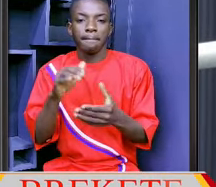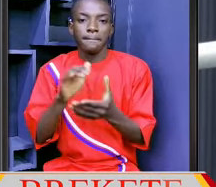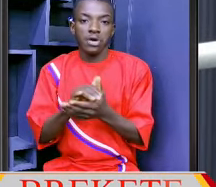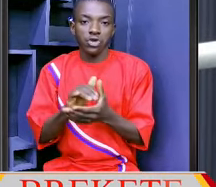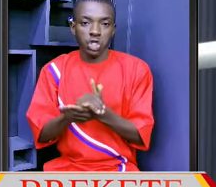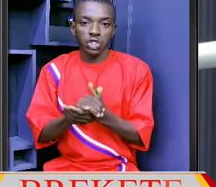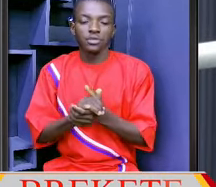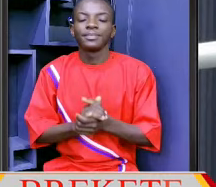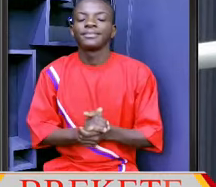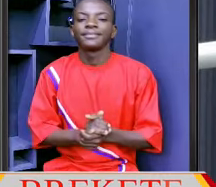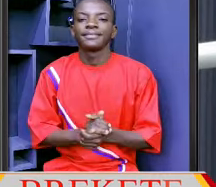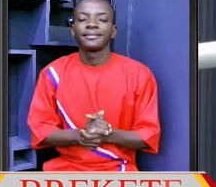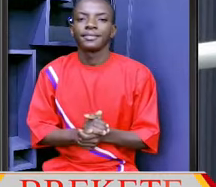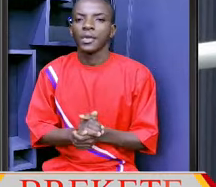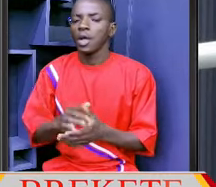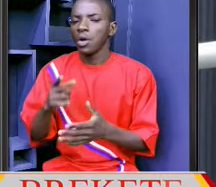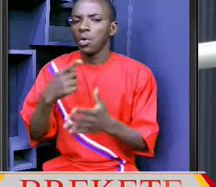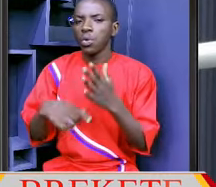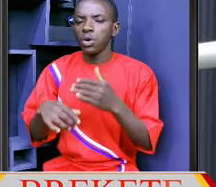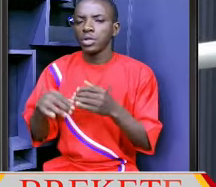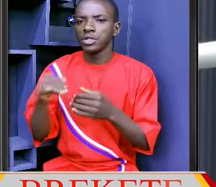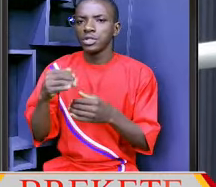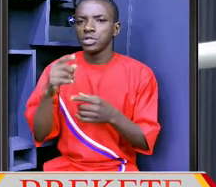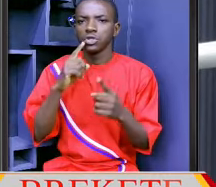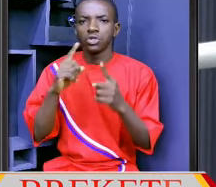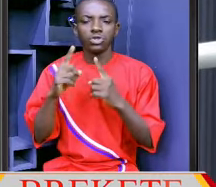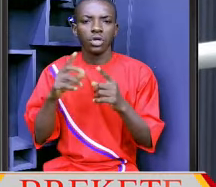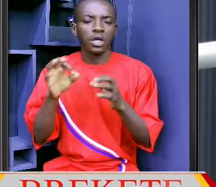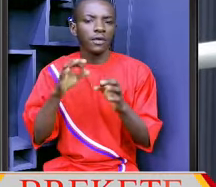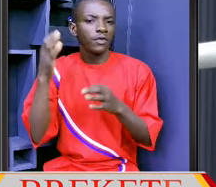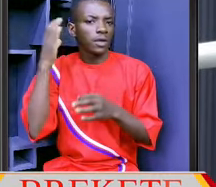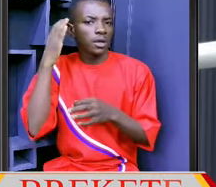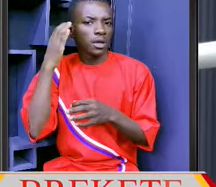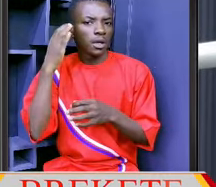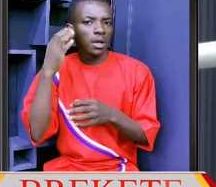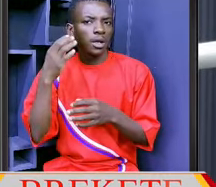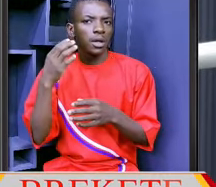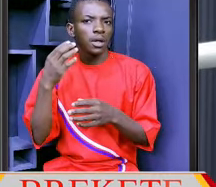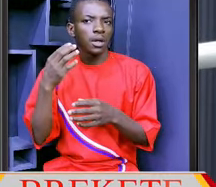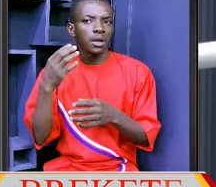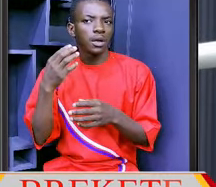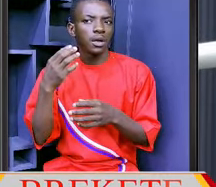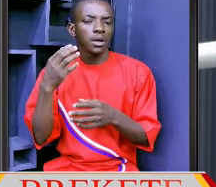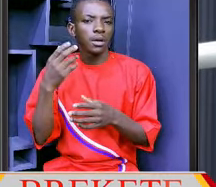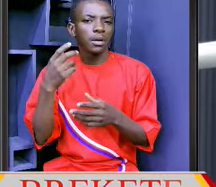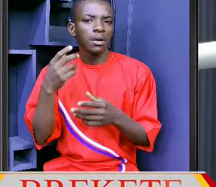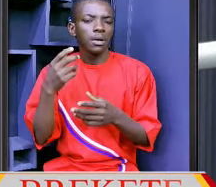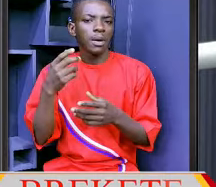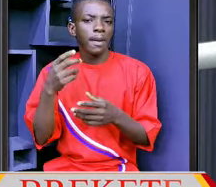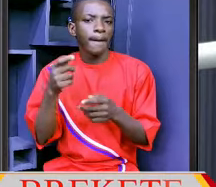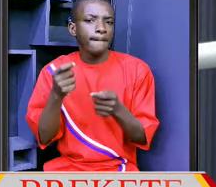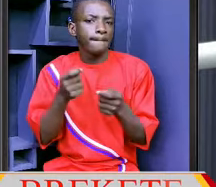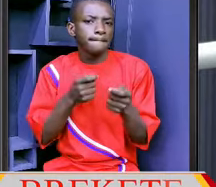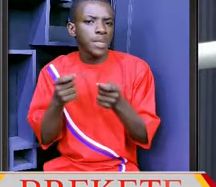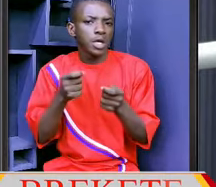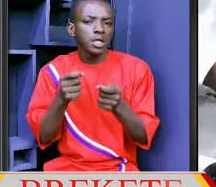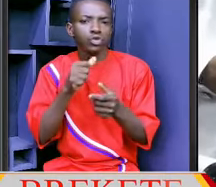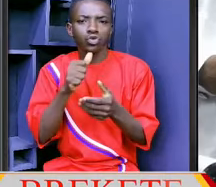I'm in a marriage. Waiting she did talk, if you hear well, when I manage, not be marriage.